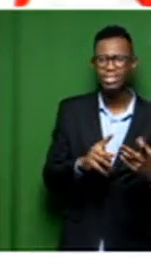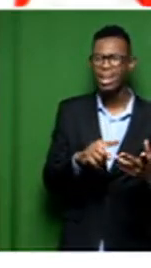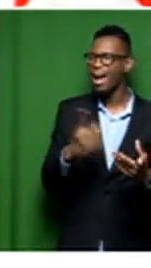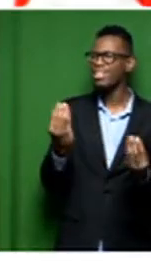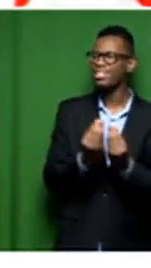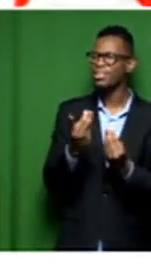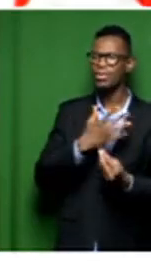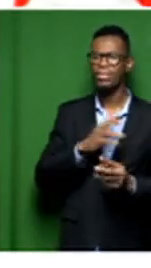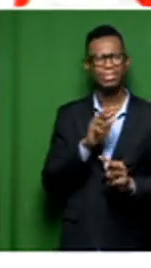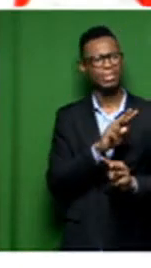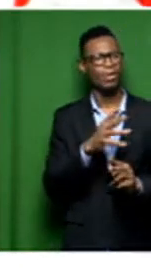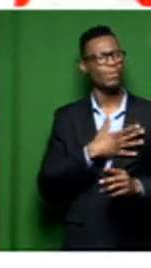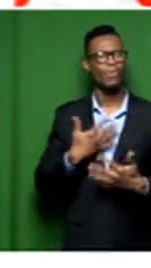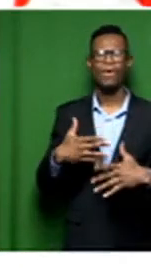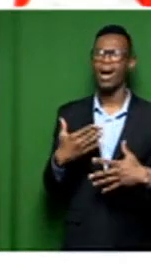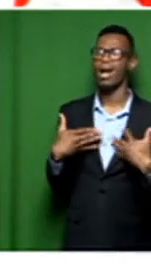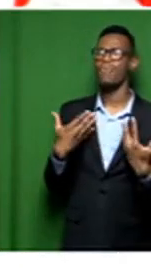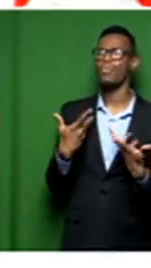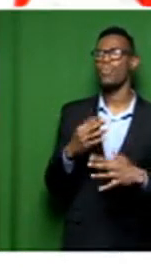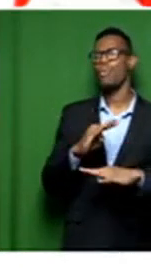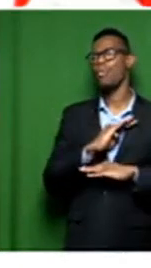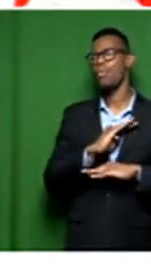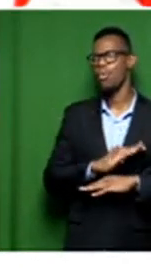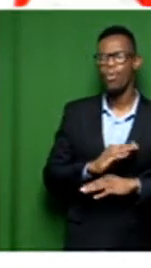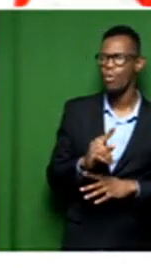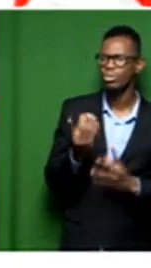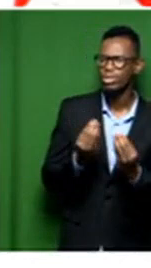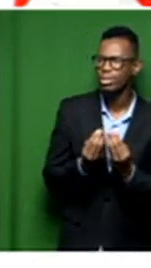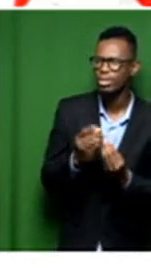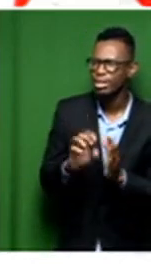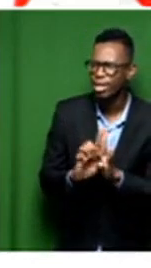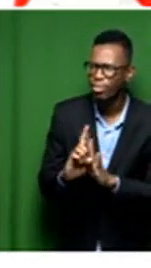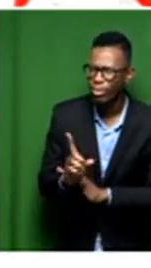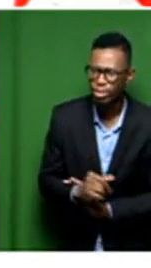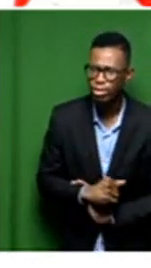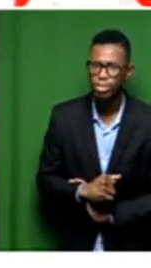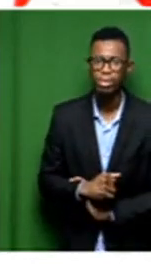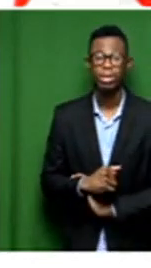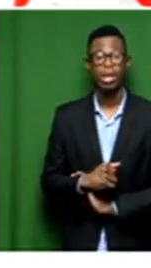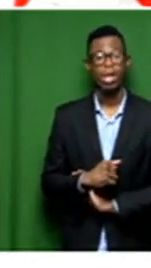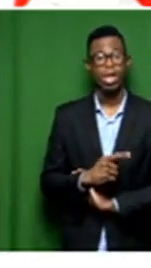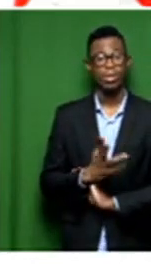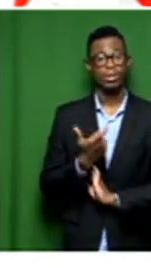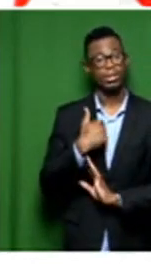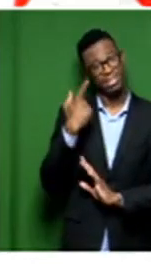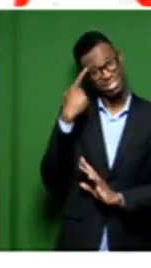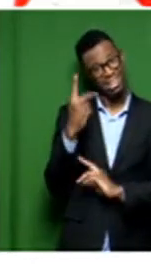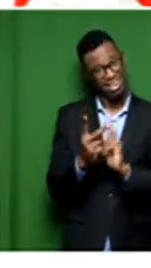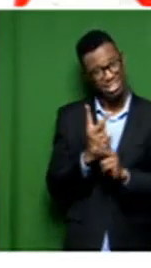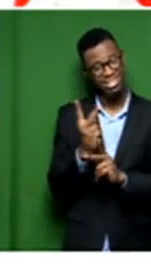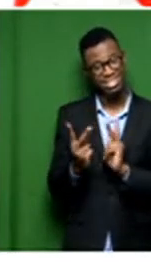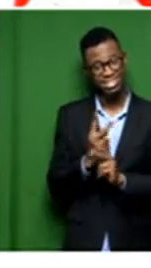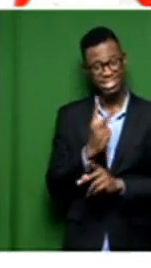satisfying bit of seeing this play out in the classrooms? I think you see again and again